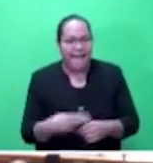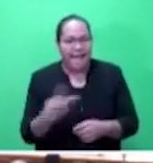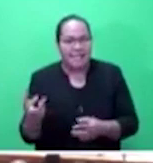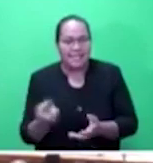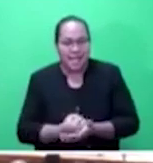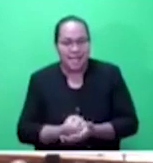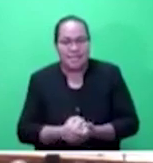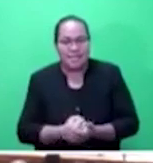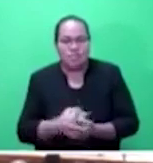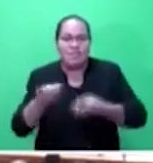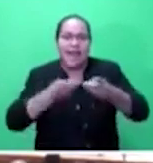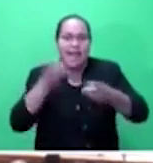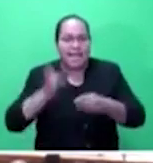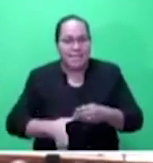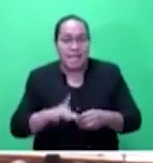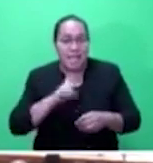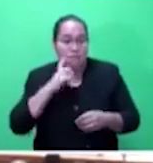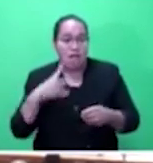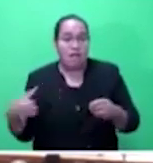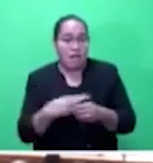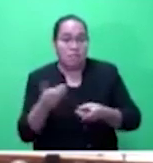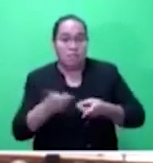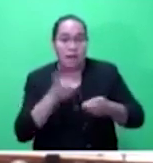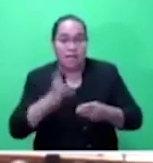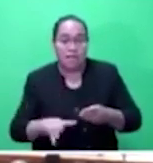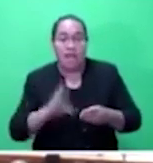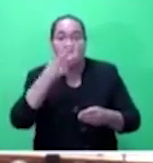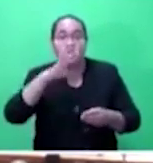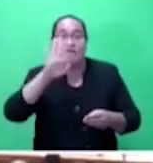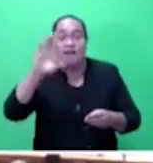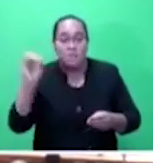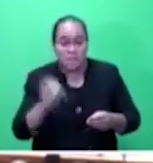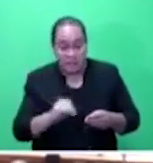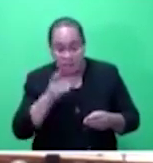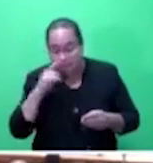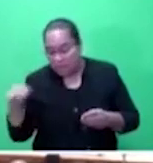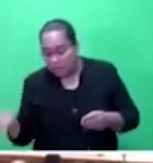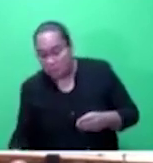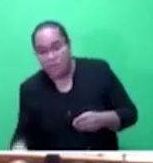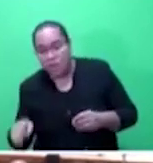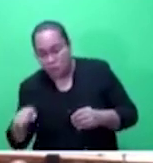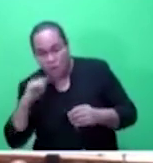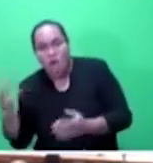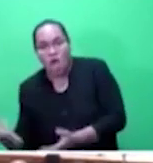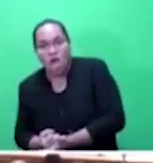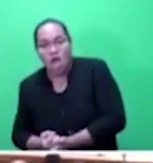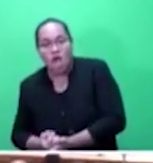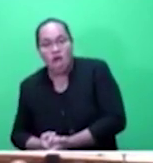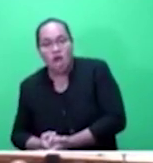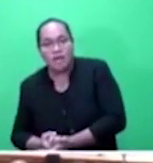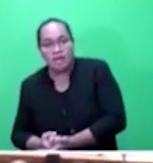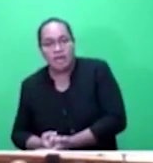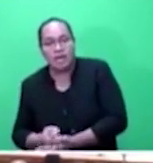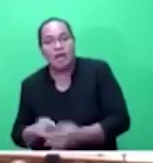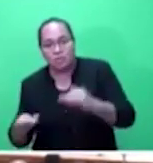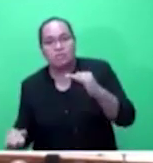servants up to director level. If you cut salaries up to director level 35%, people working below him will be earning, or working below